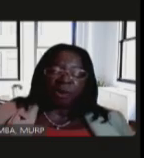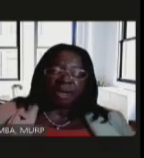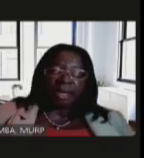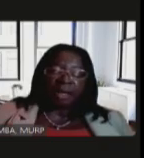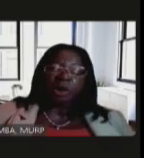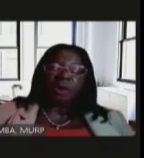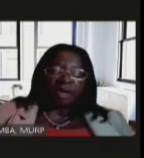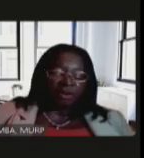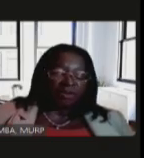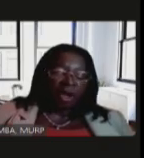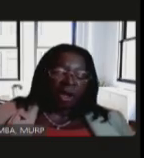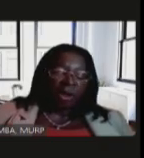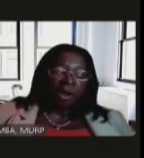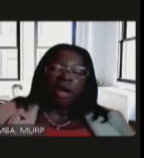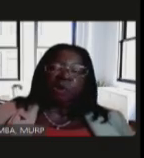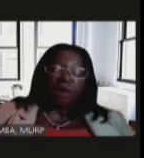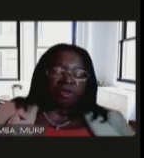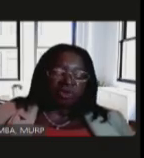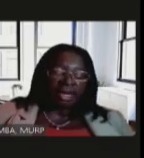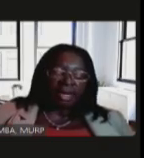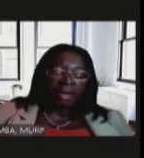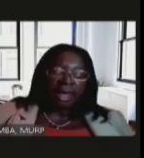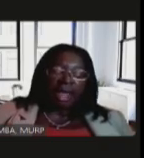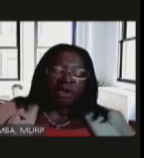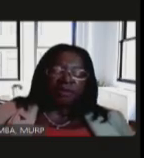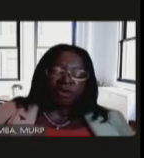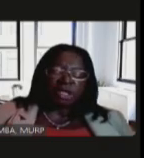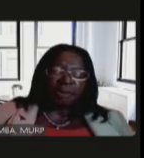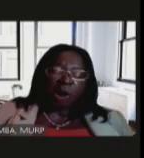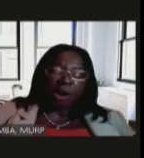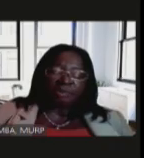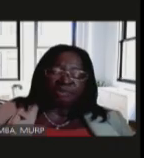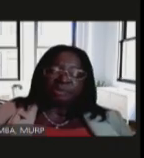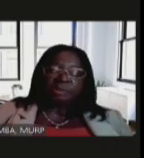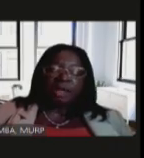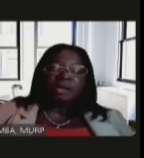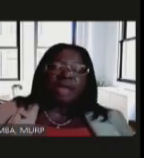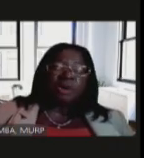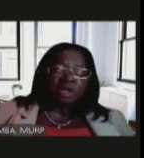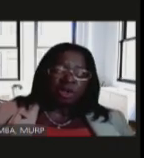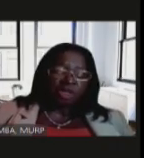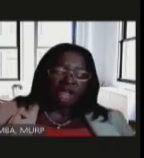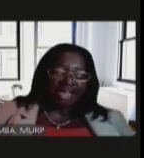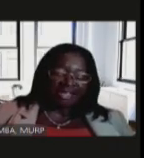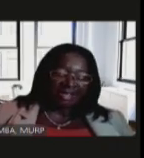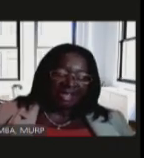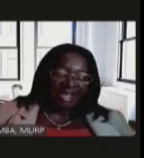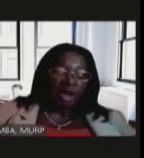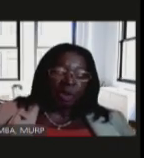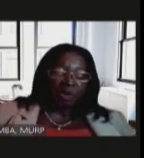Porch, Florida, Greater Duval, Grove Street, and University Park Neighborhood